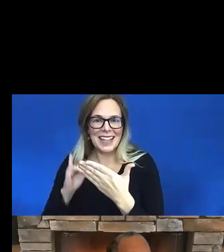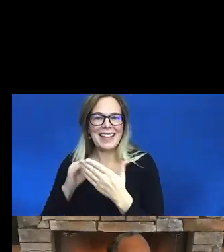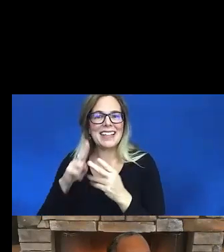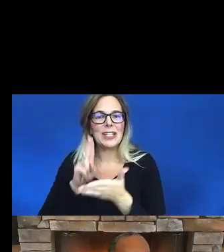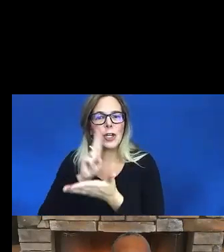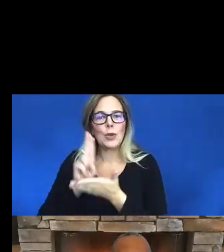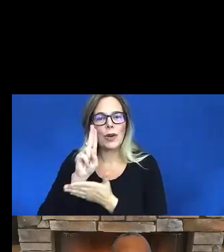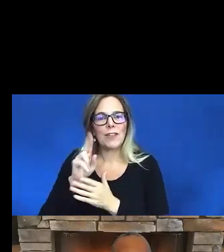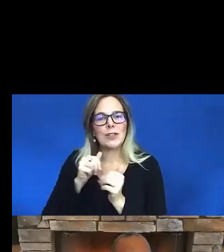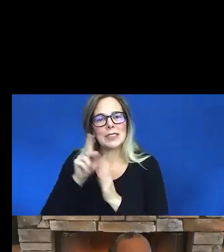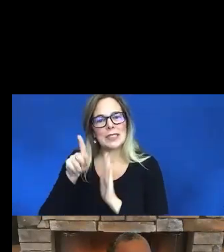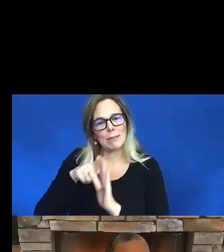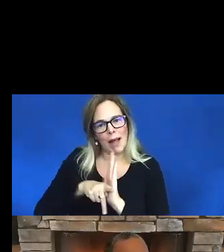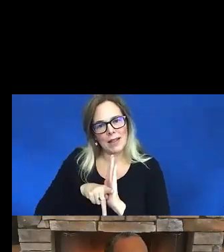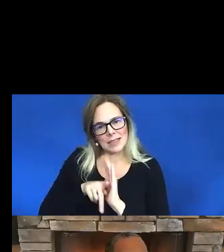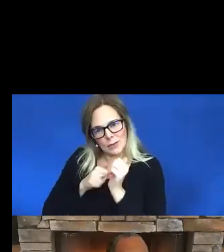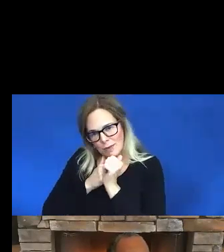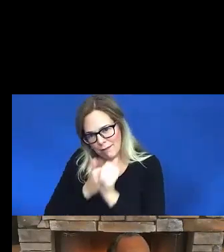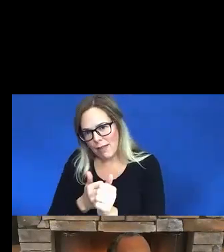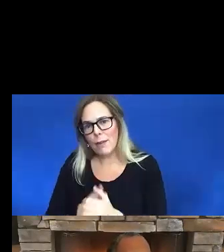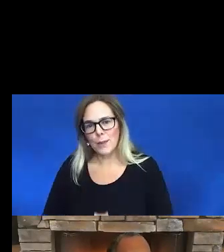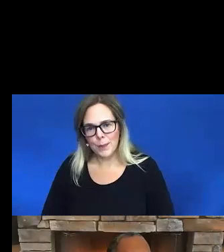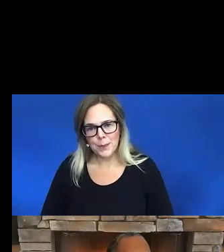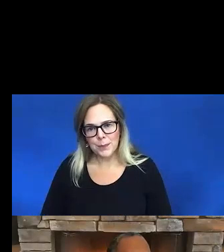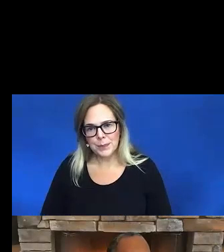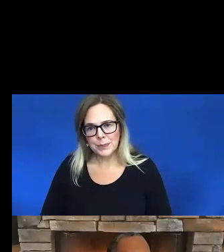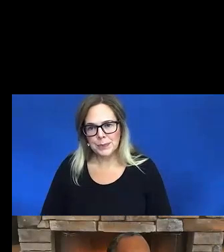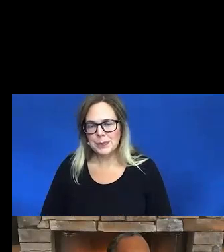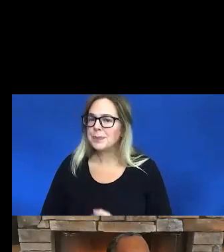we're following. Okay.